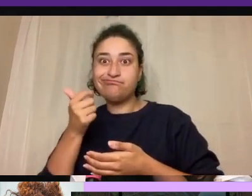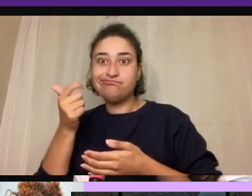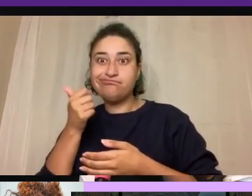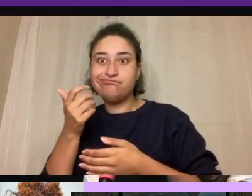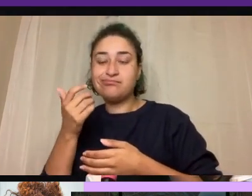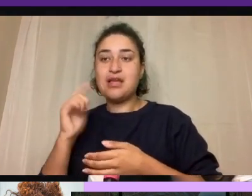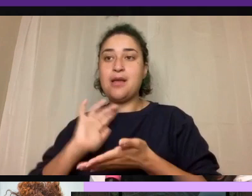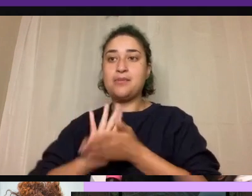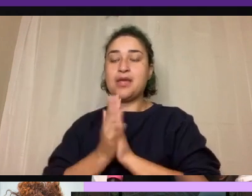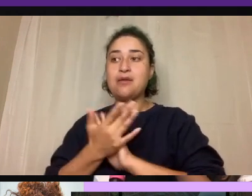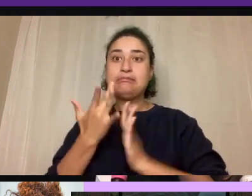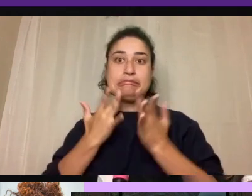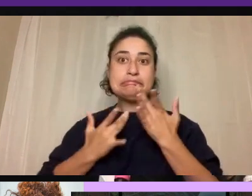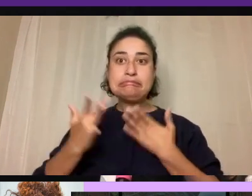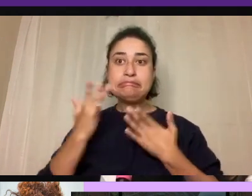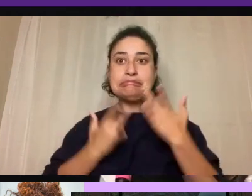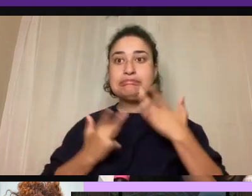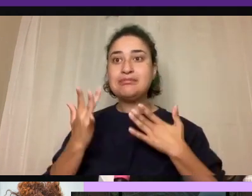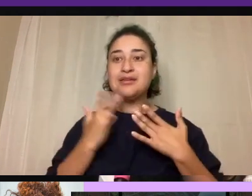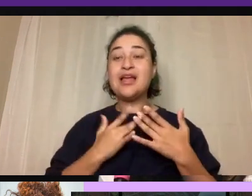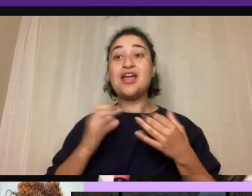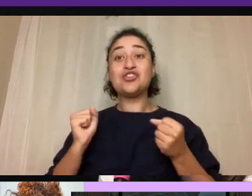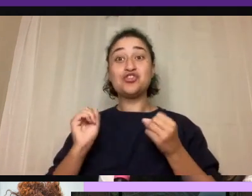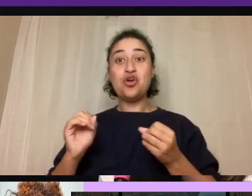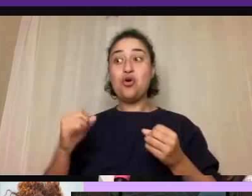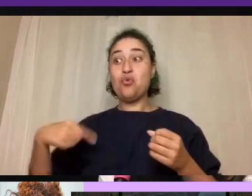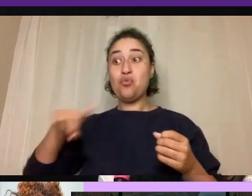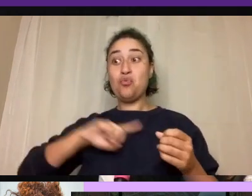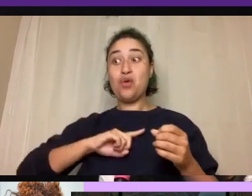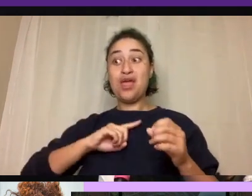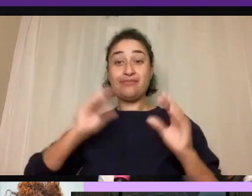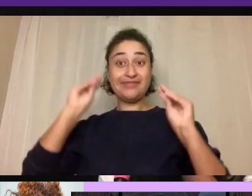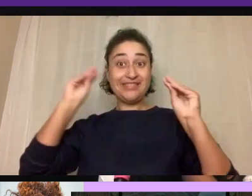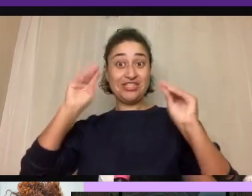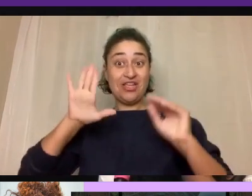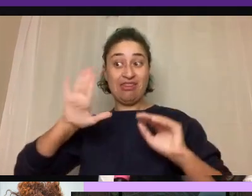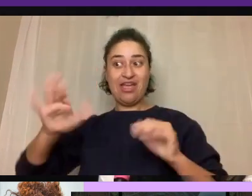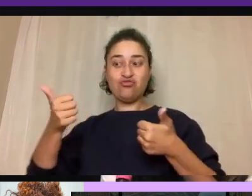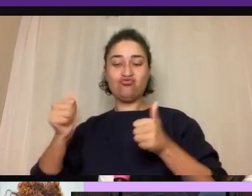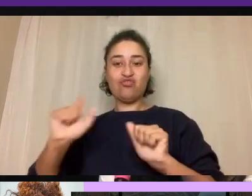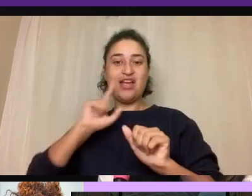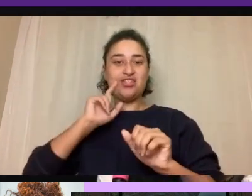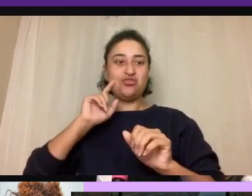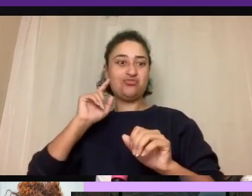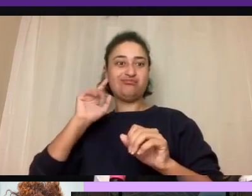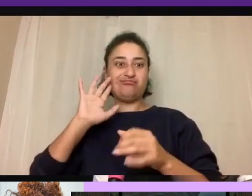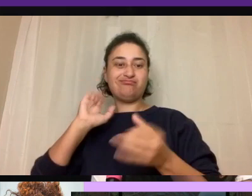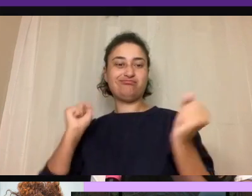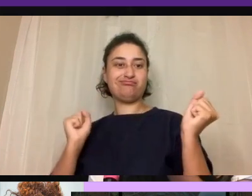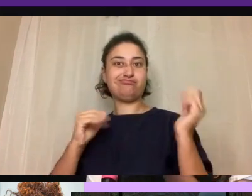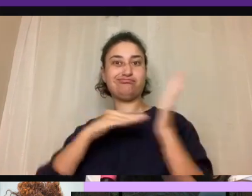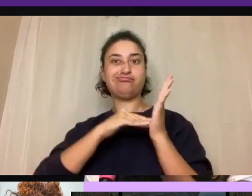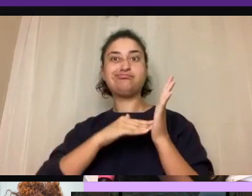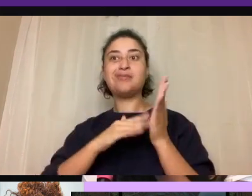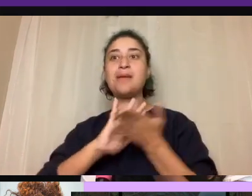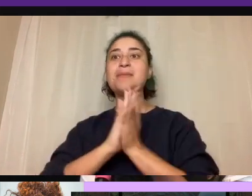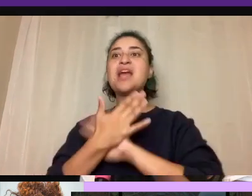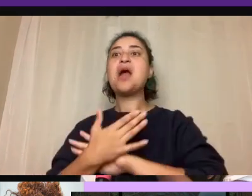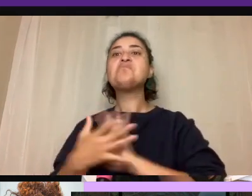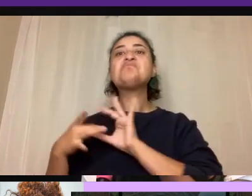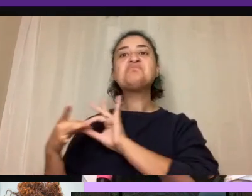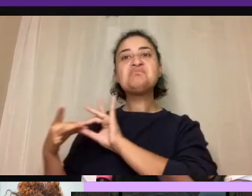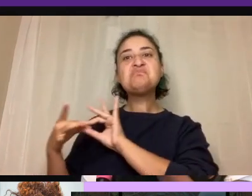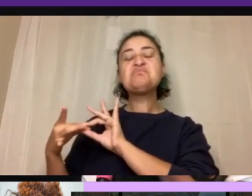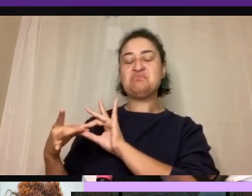build relationships kind of fighting against this impulse to commodify us. And what has been central to that, I think, is working with Federico and